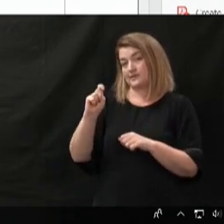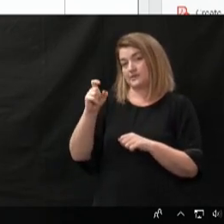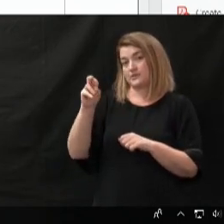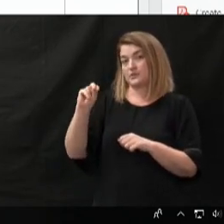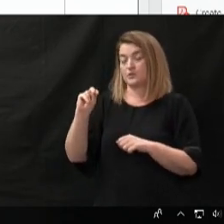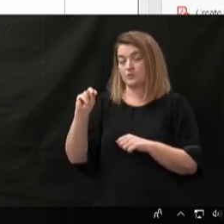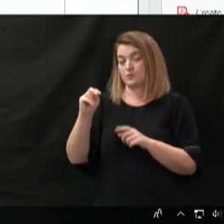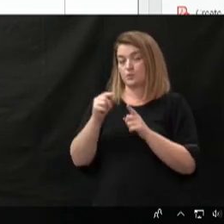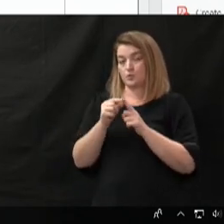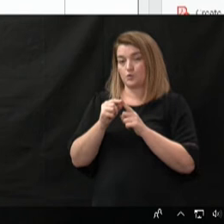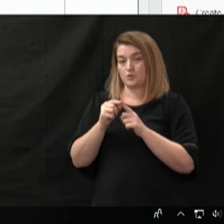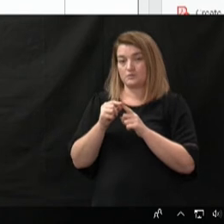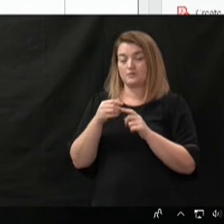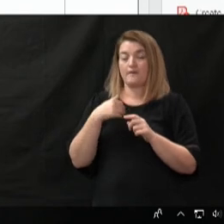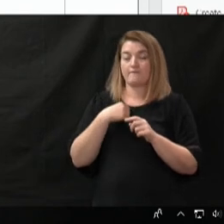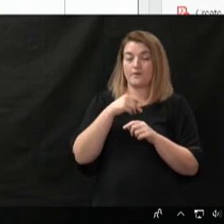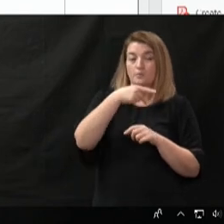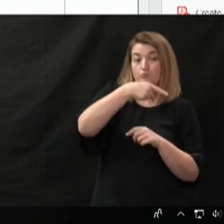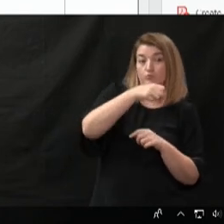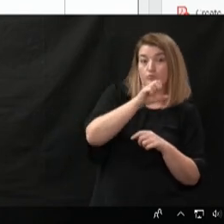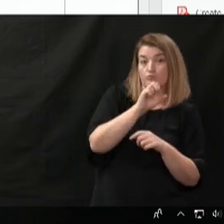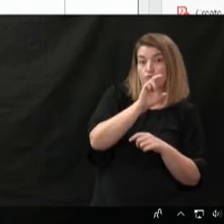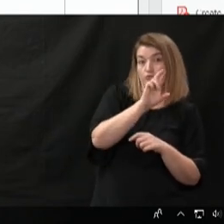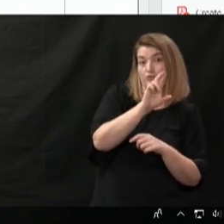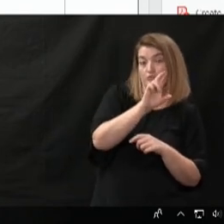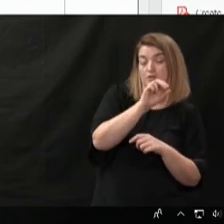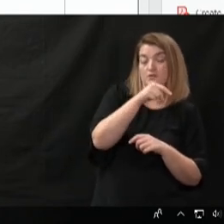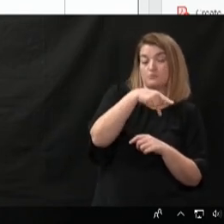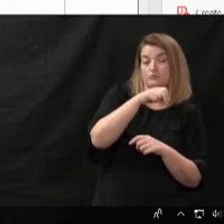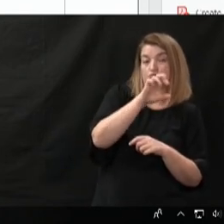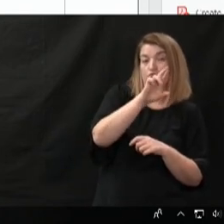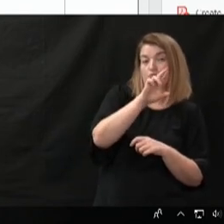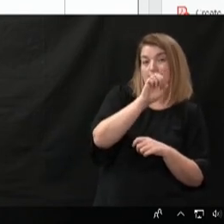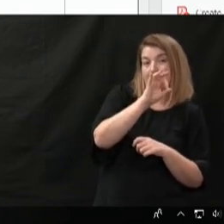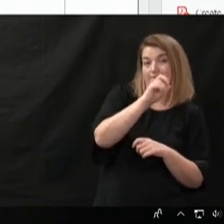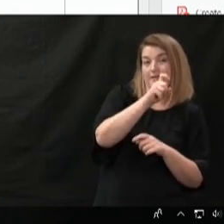bases, and suffixes. What I would like you to do is